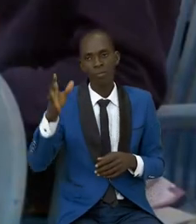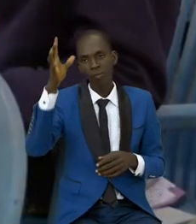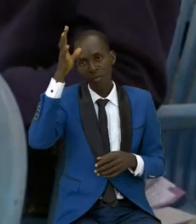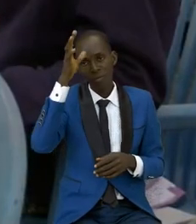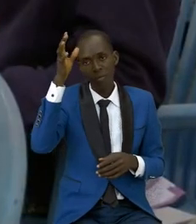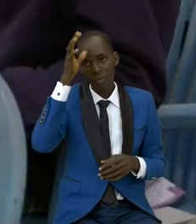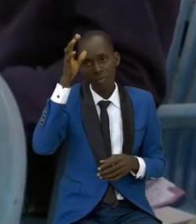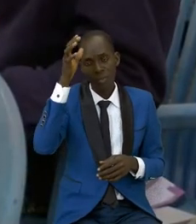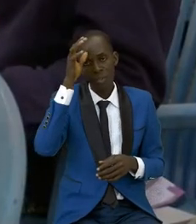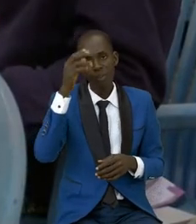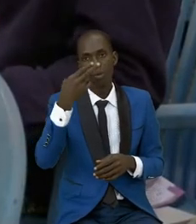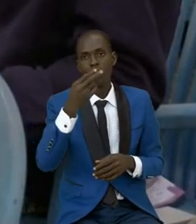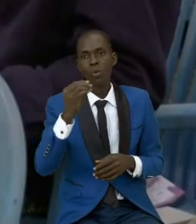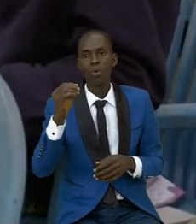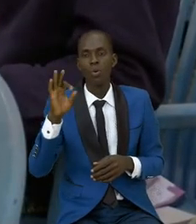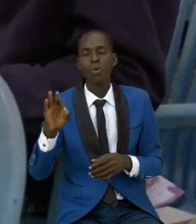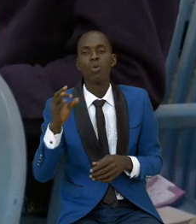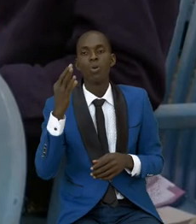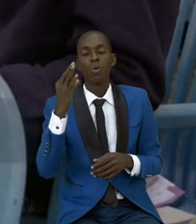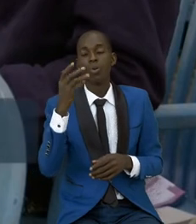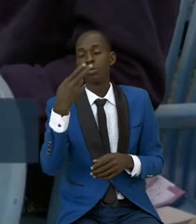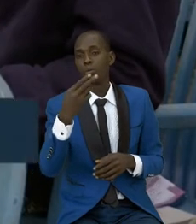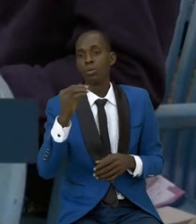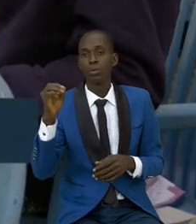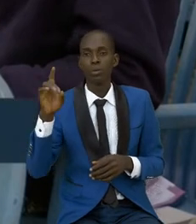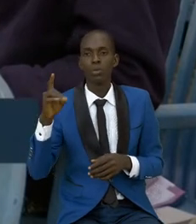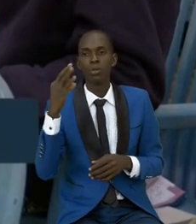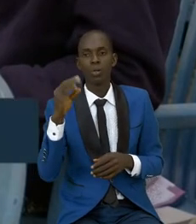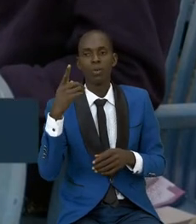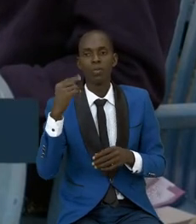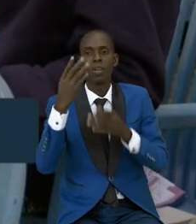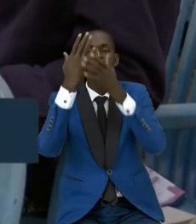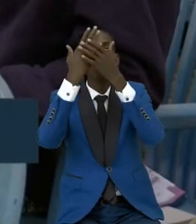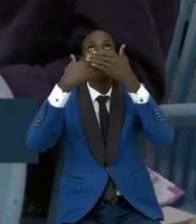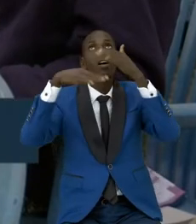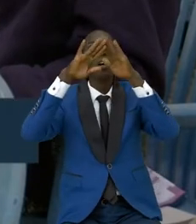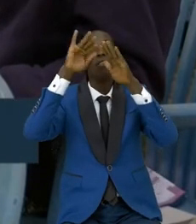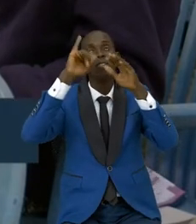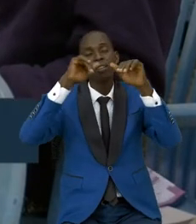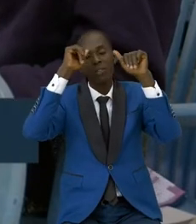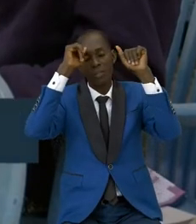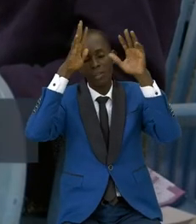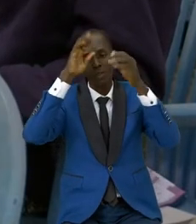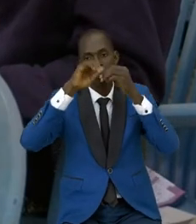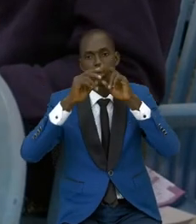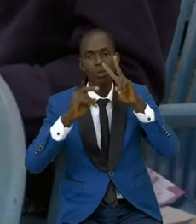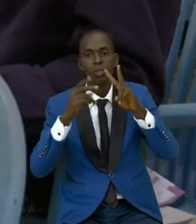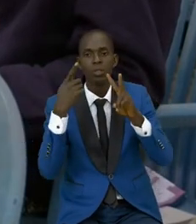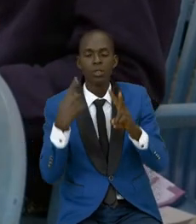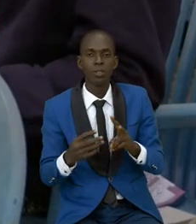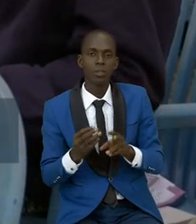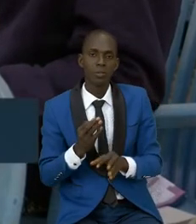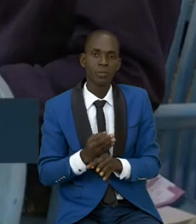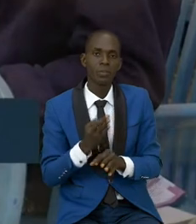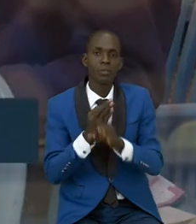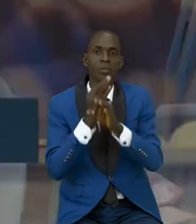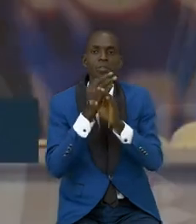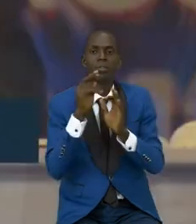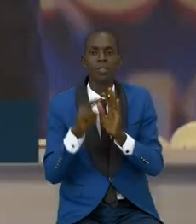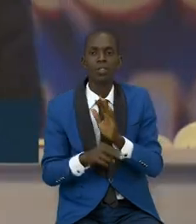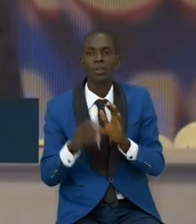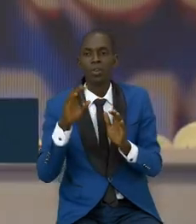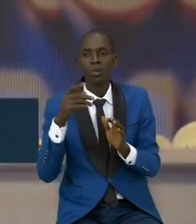Heavenly Father. Number two, the faithfulness of the Honorable Father.